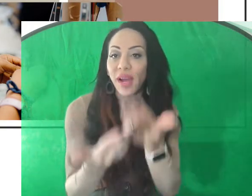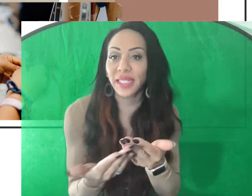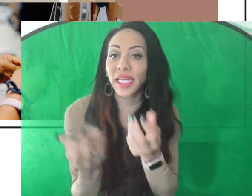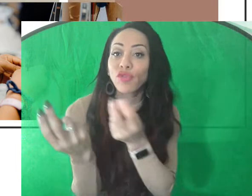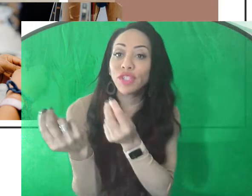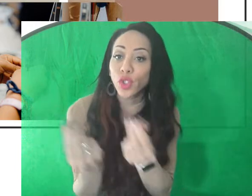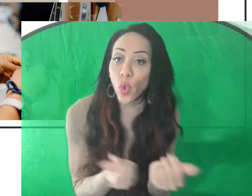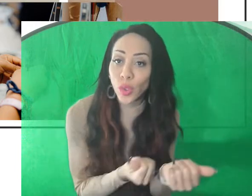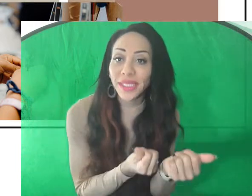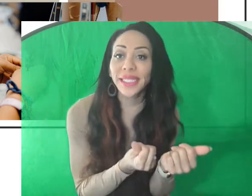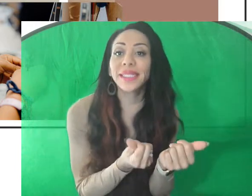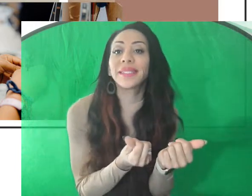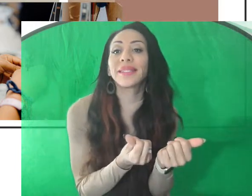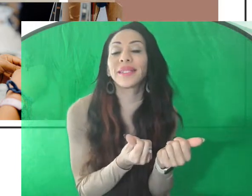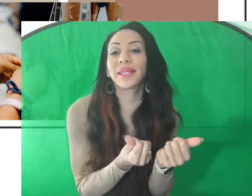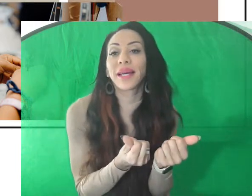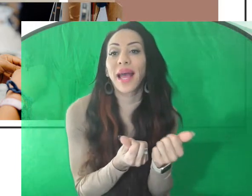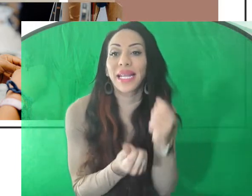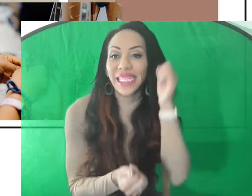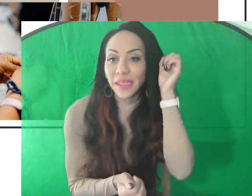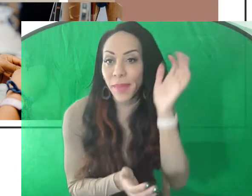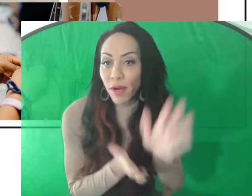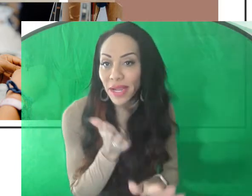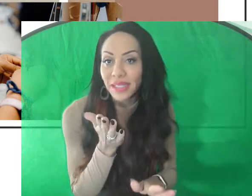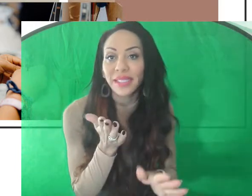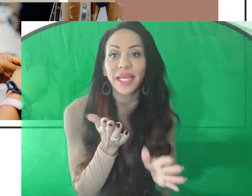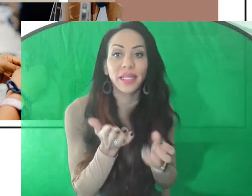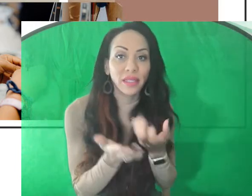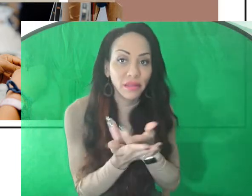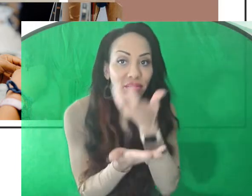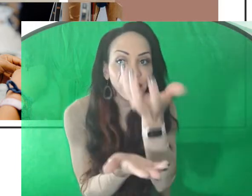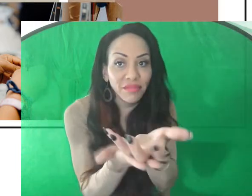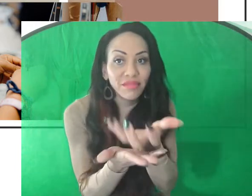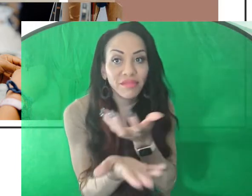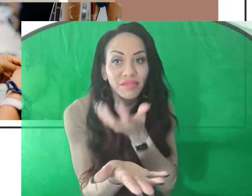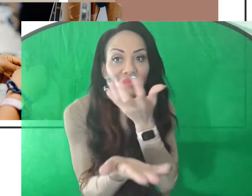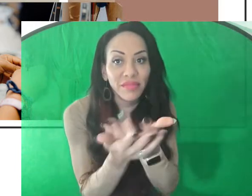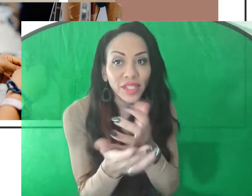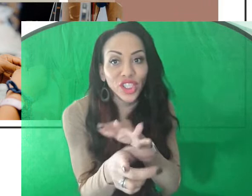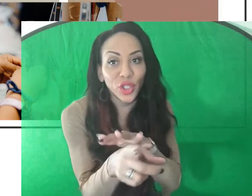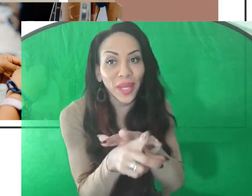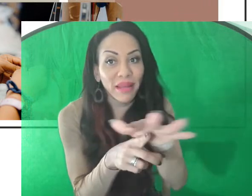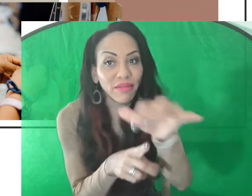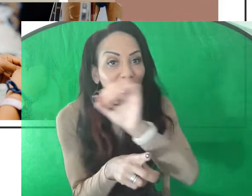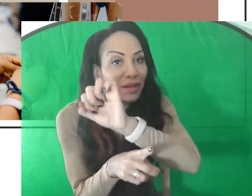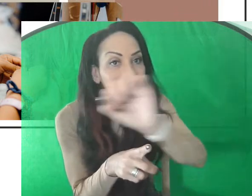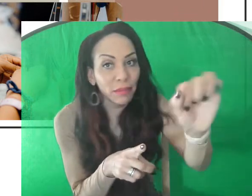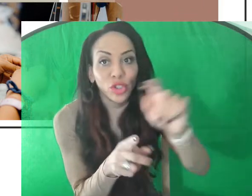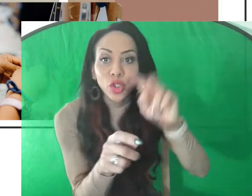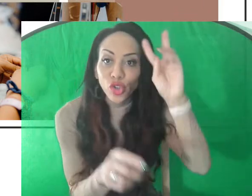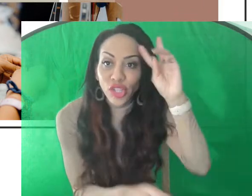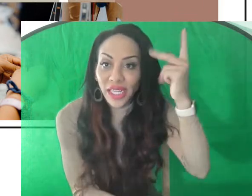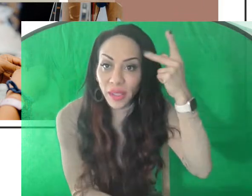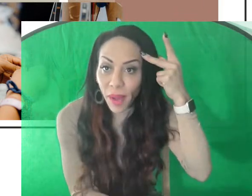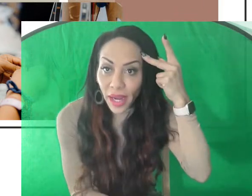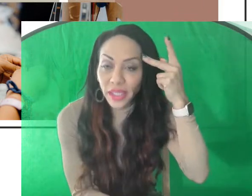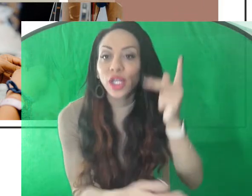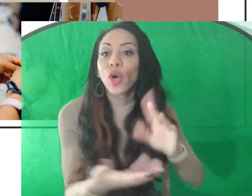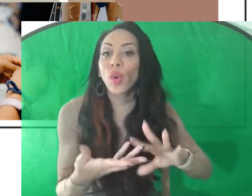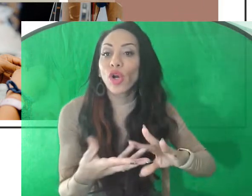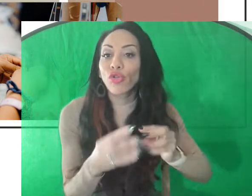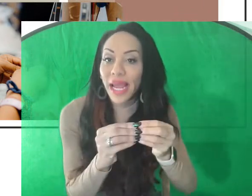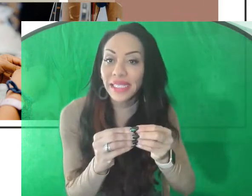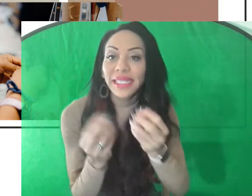of shifting this. And for stereotypes, we're creating resources. We're actually in the process of creating